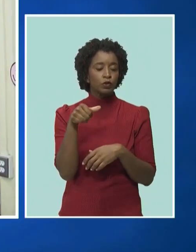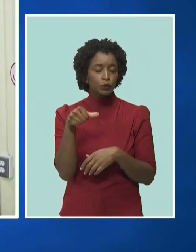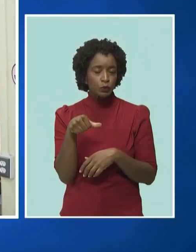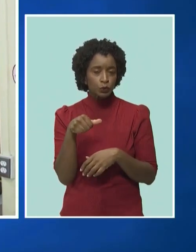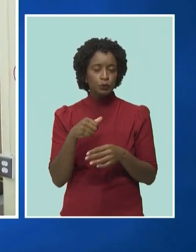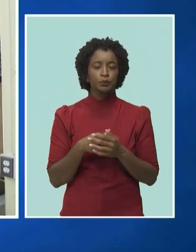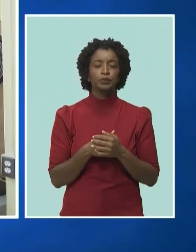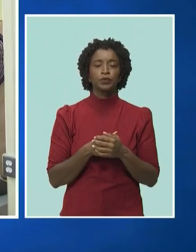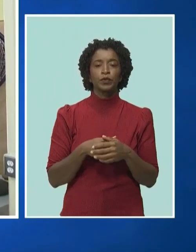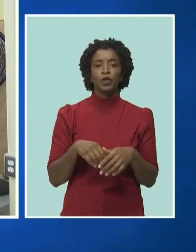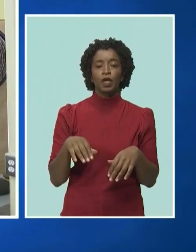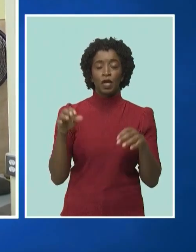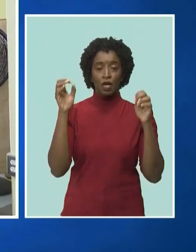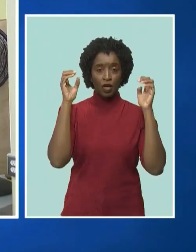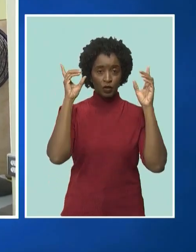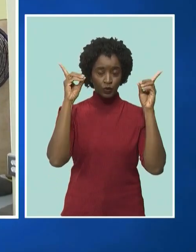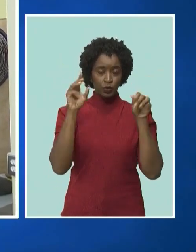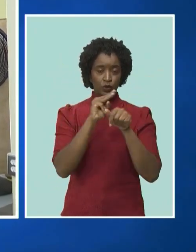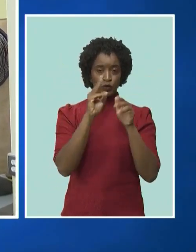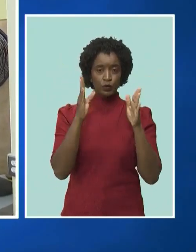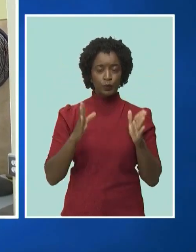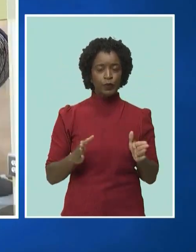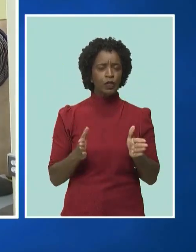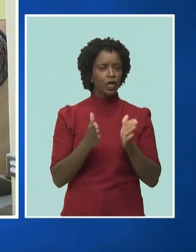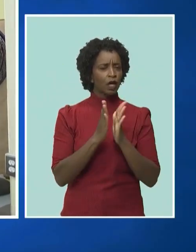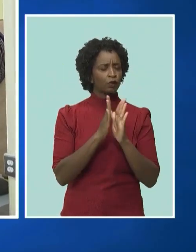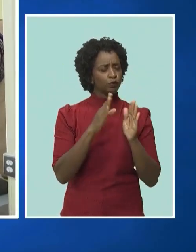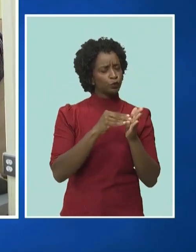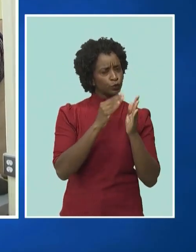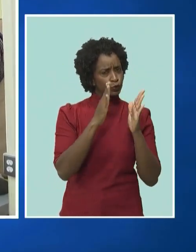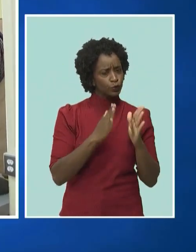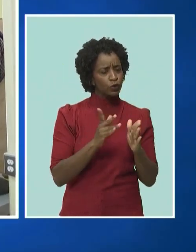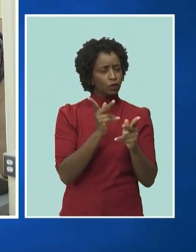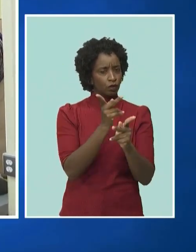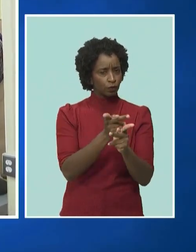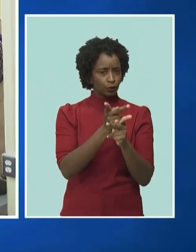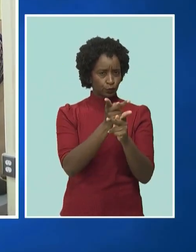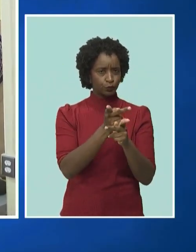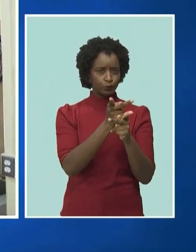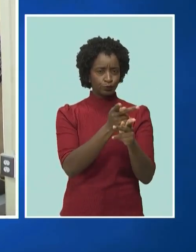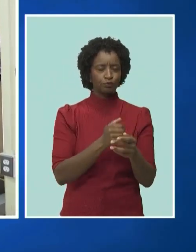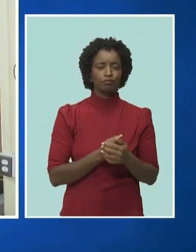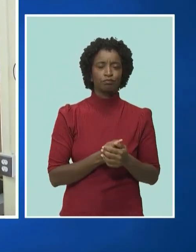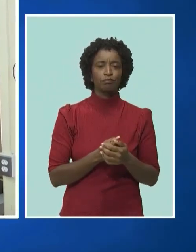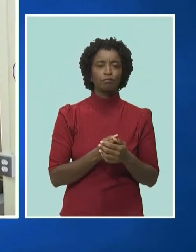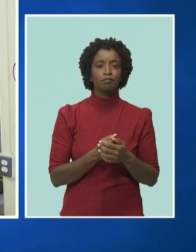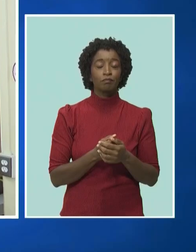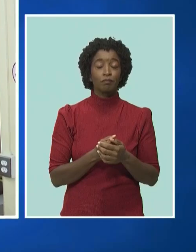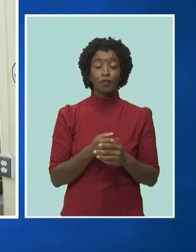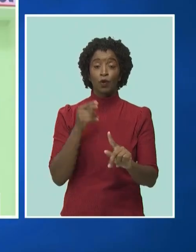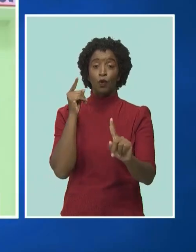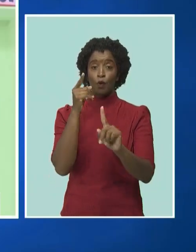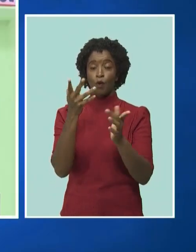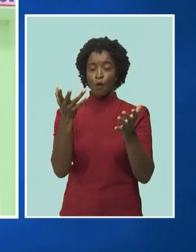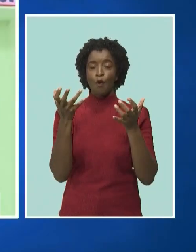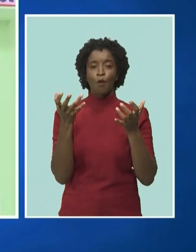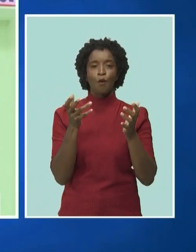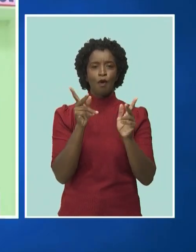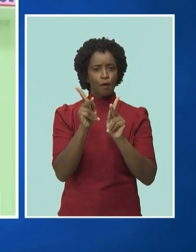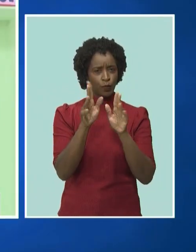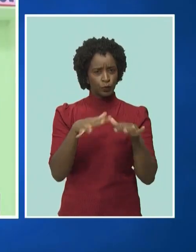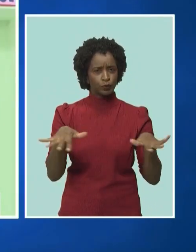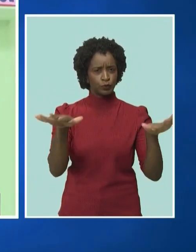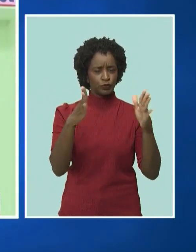Minister Kay McConney has asked the students to take care of it as they strive to build a healthier nation. The effort that we have